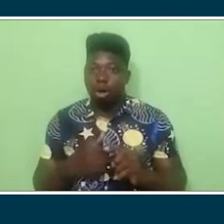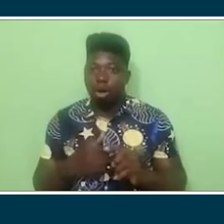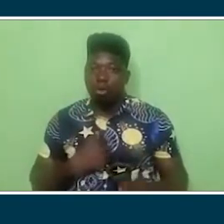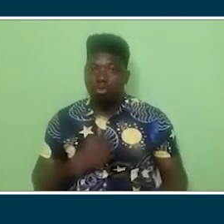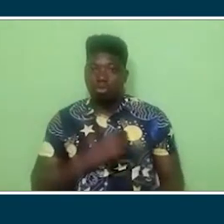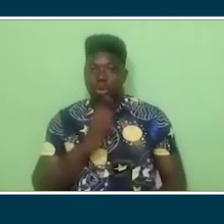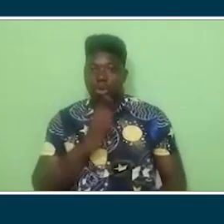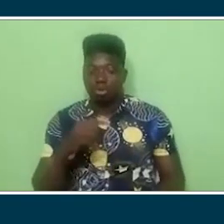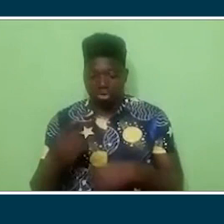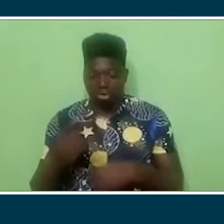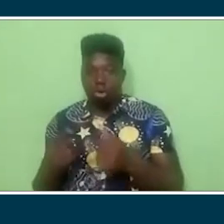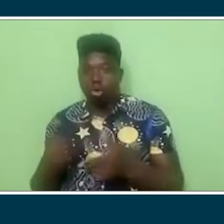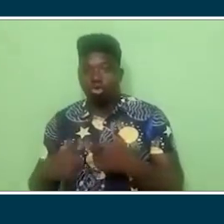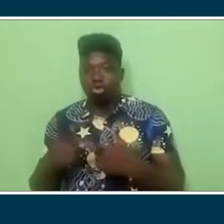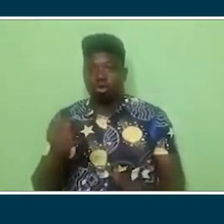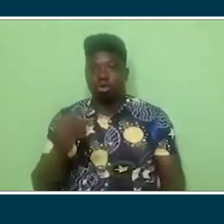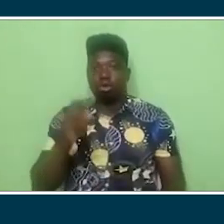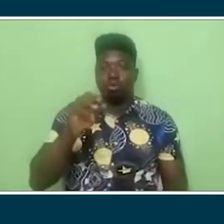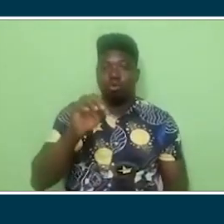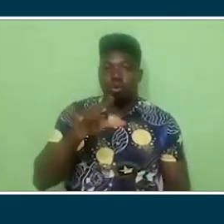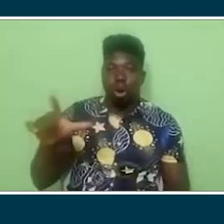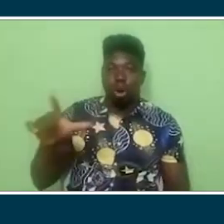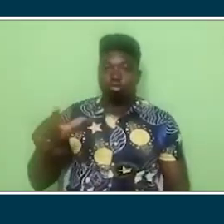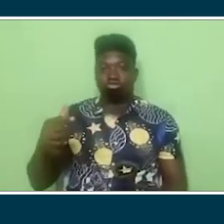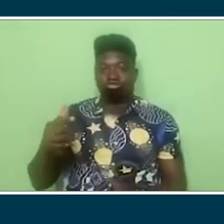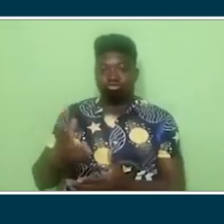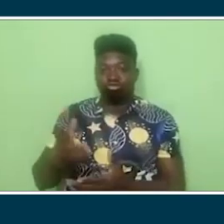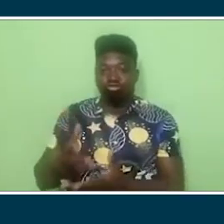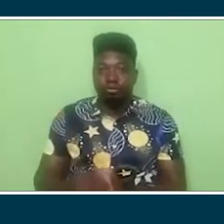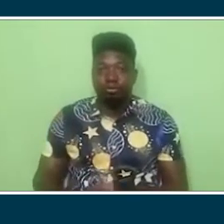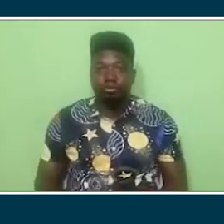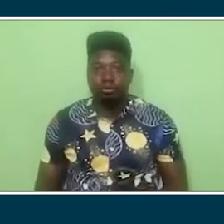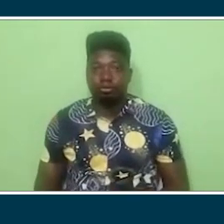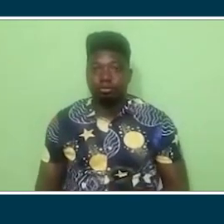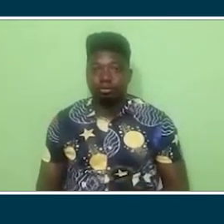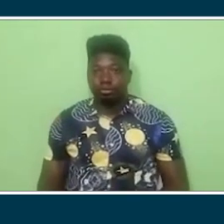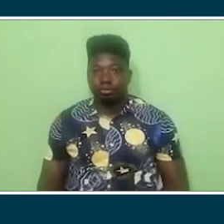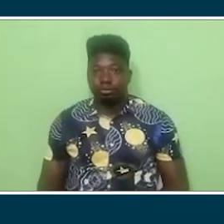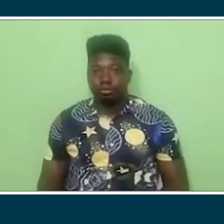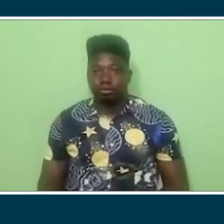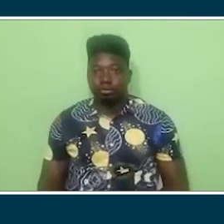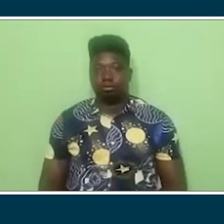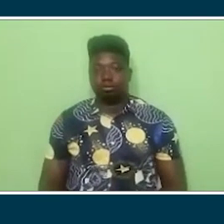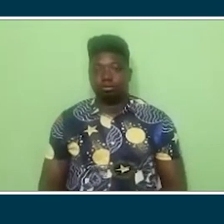And so what she said was, let us not be a firing squad in the round,